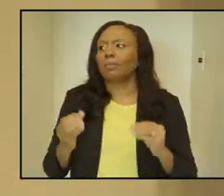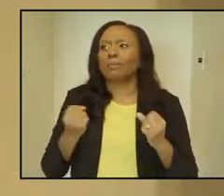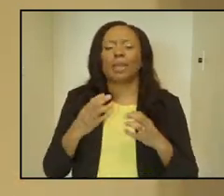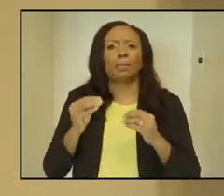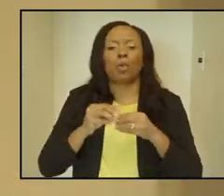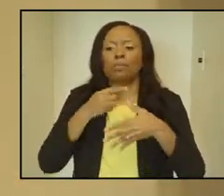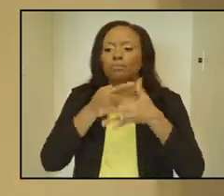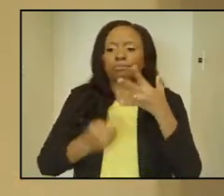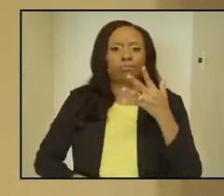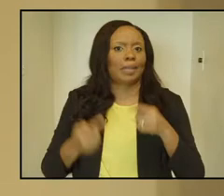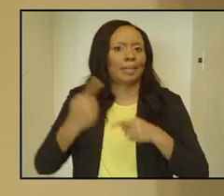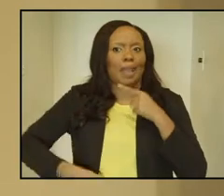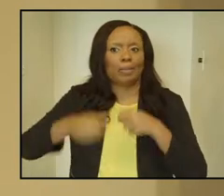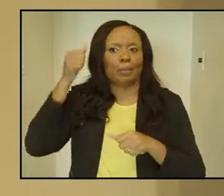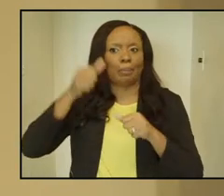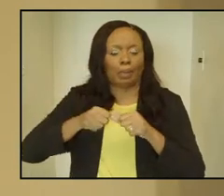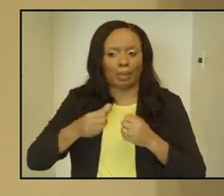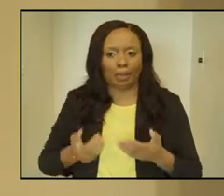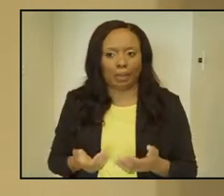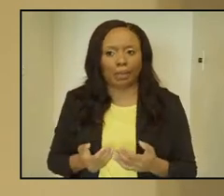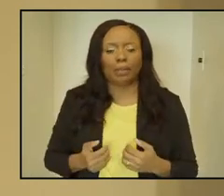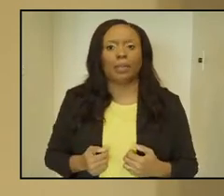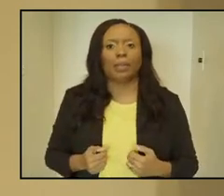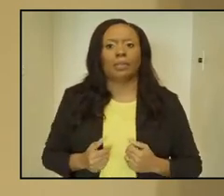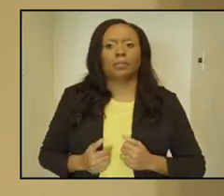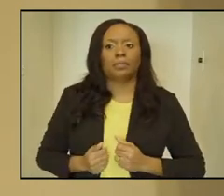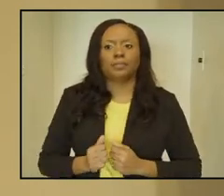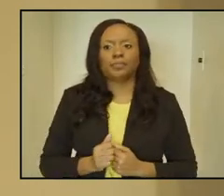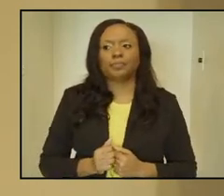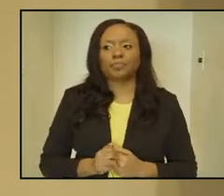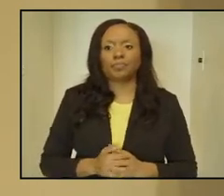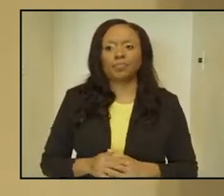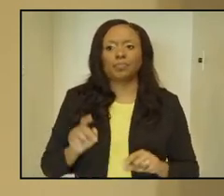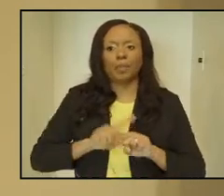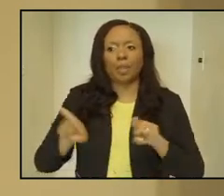remember. And then to have the responsibility,